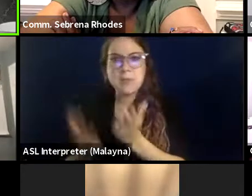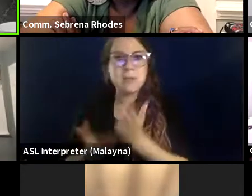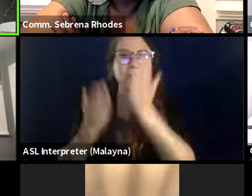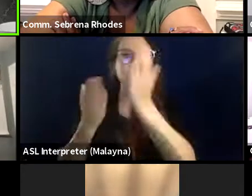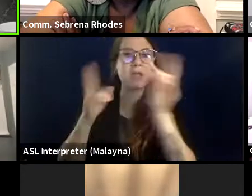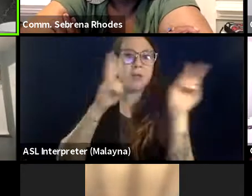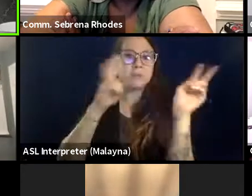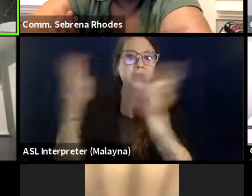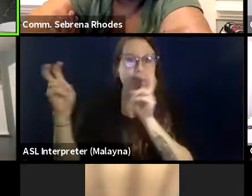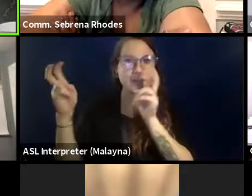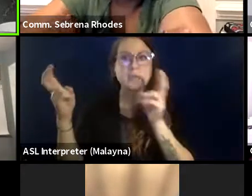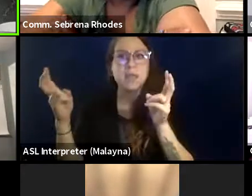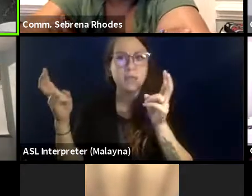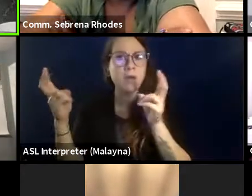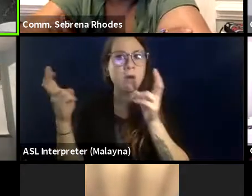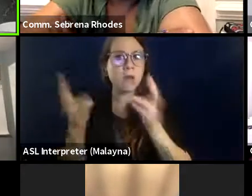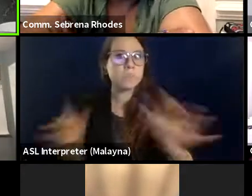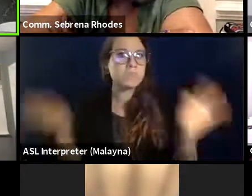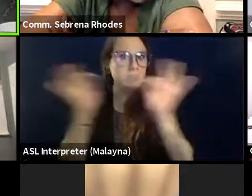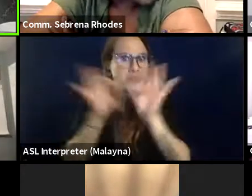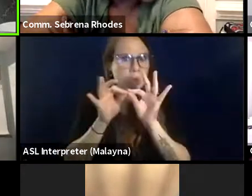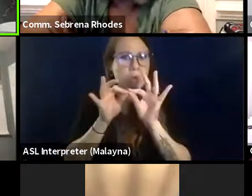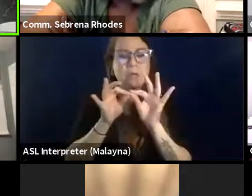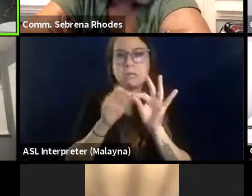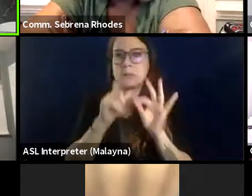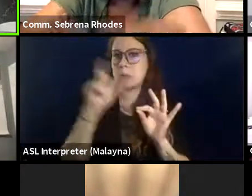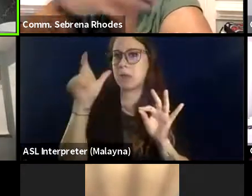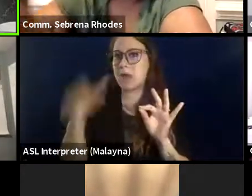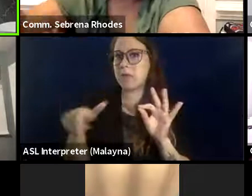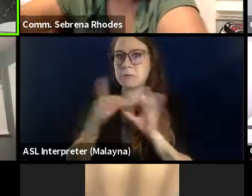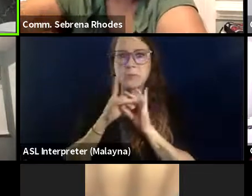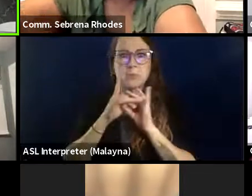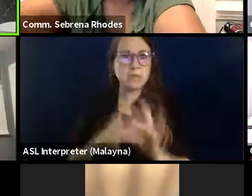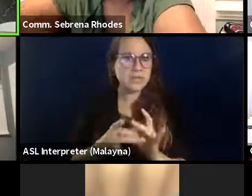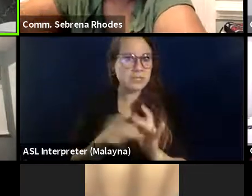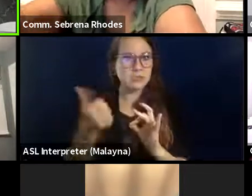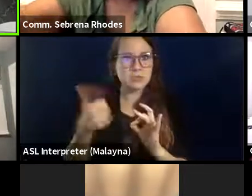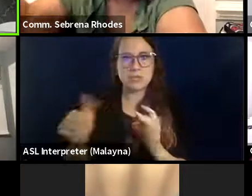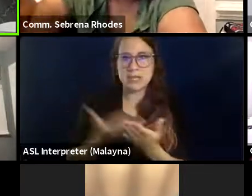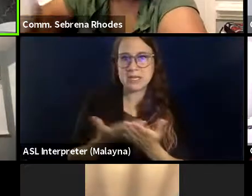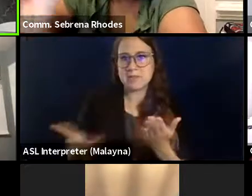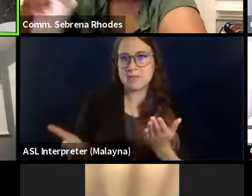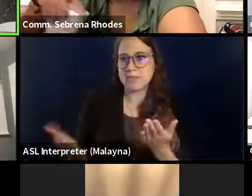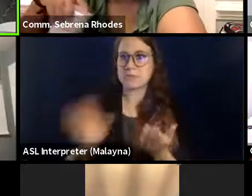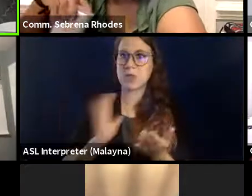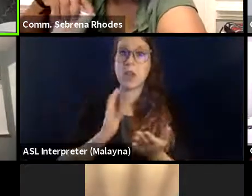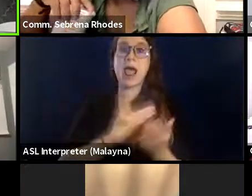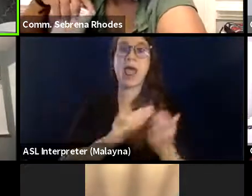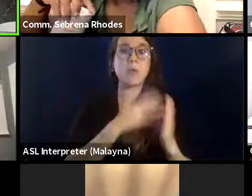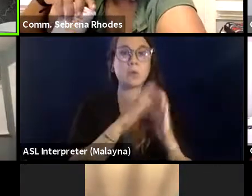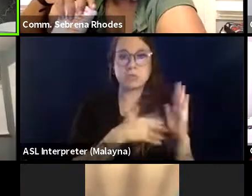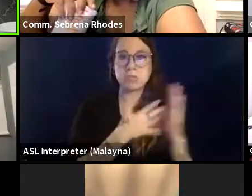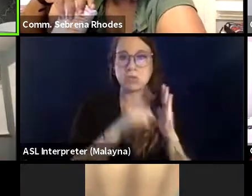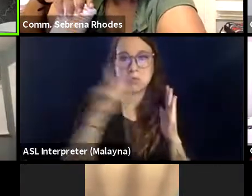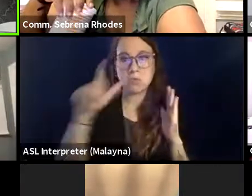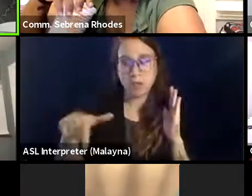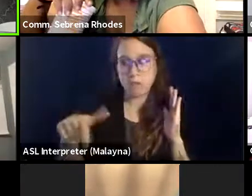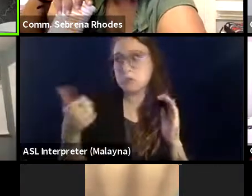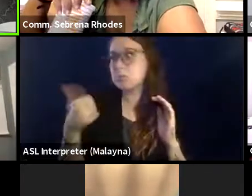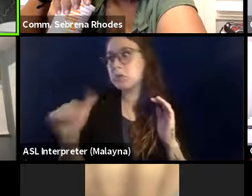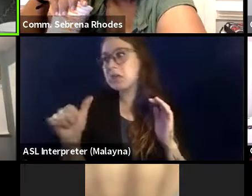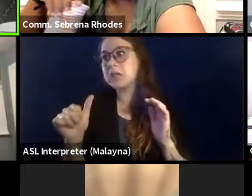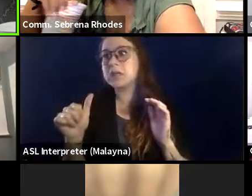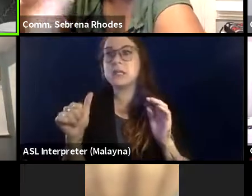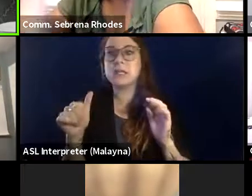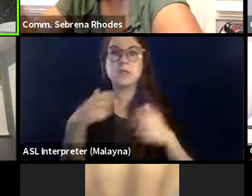topics that are important to you. They don't necessarily have to be related to any of the items on our agenda. but any issues that you need to